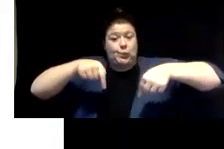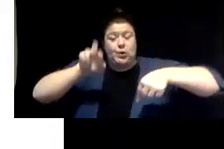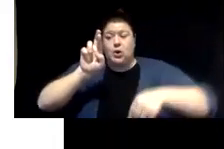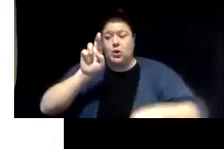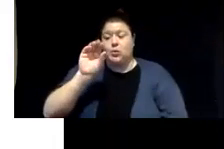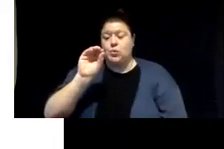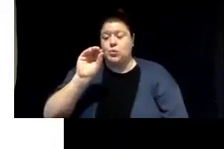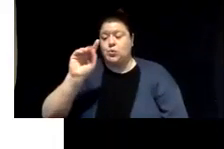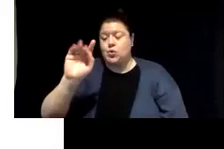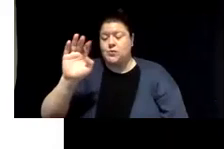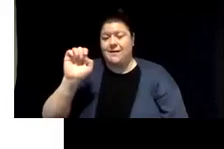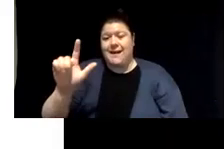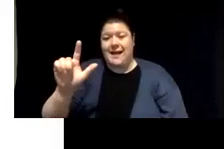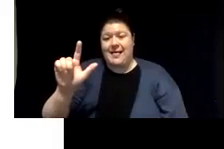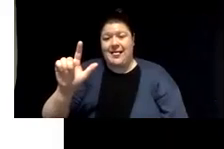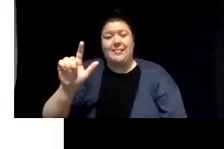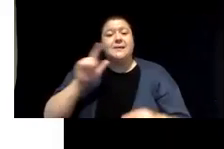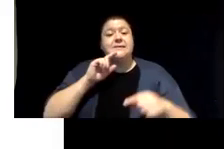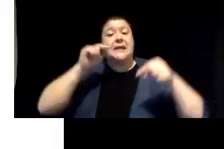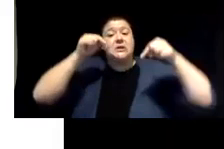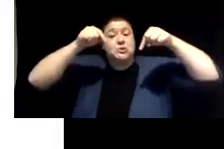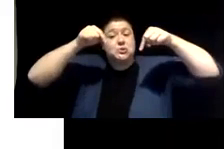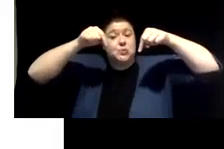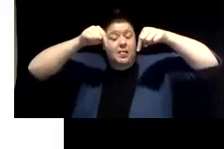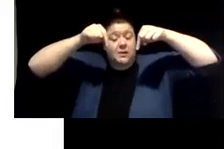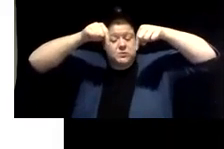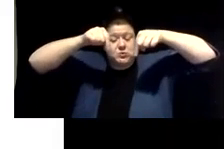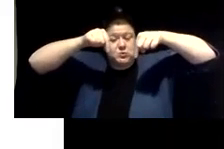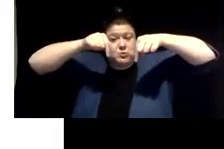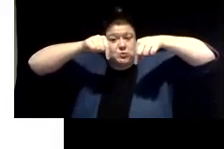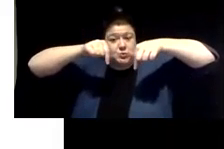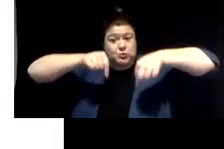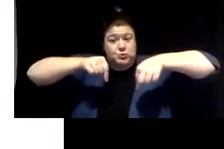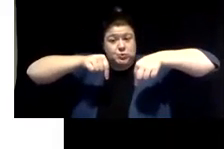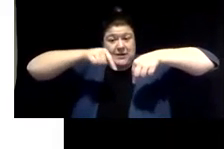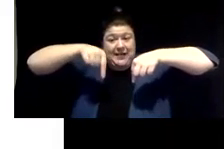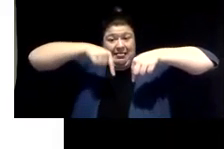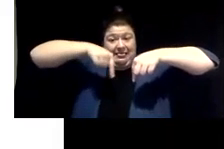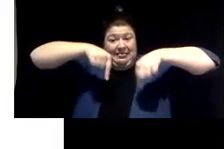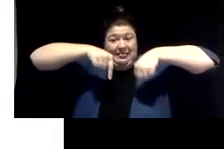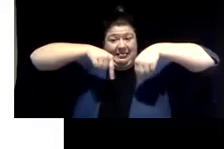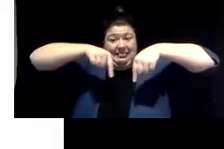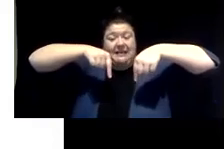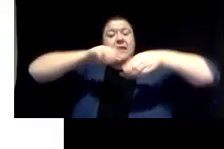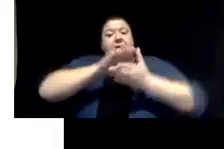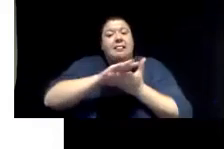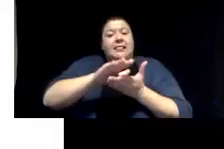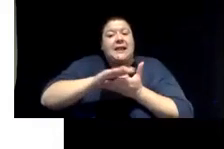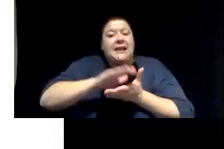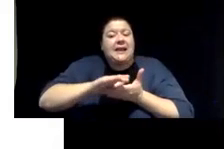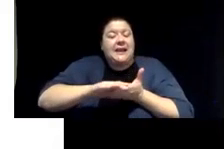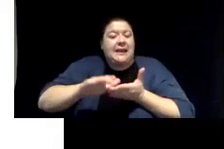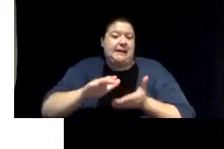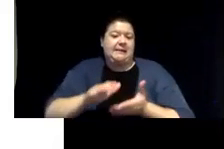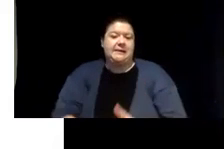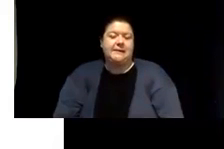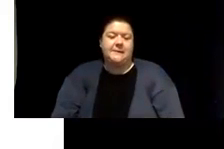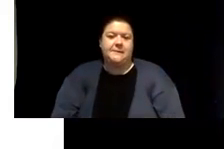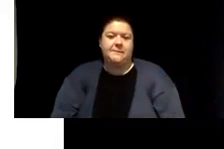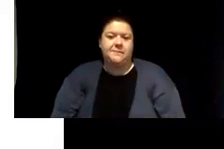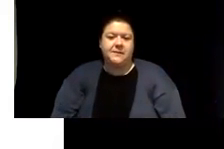in and they drill into that part of the tooth to sort of deaden it or to clean it out.